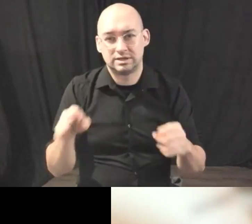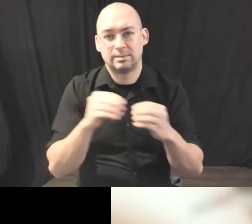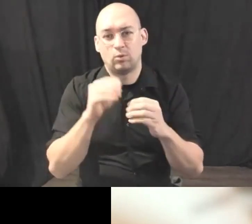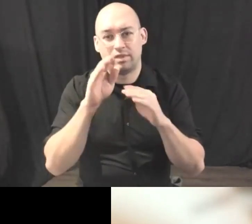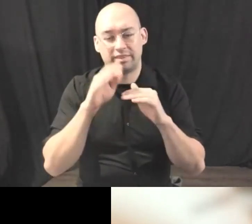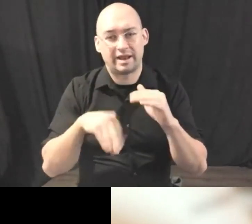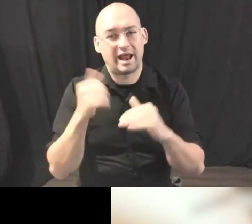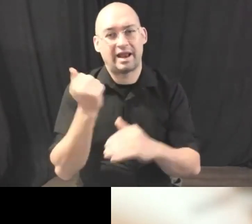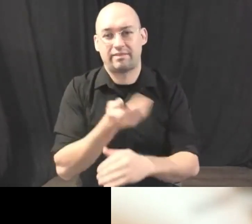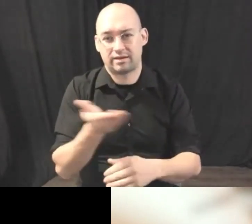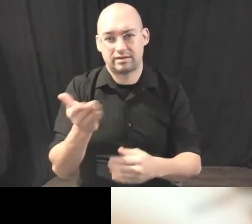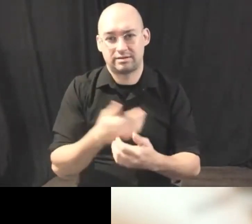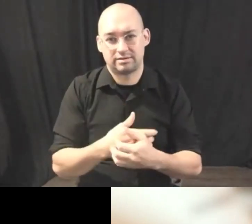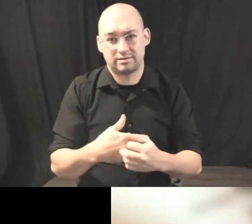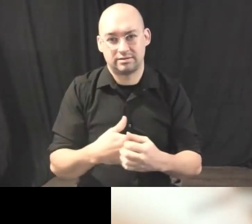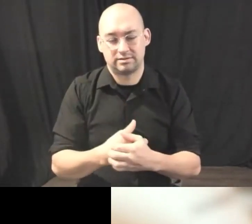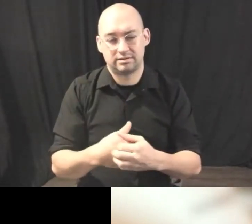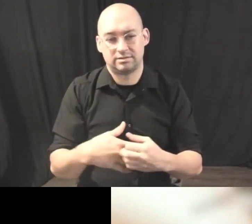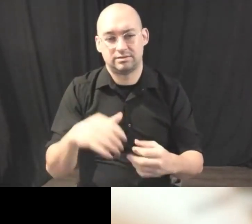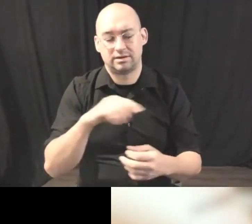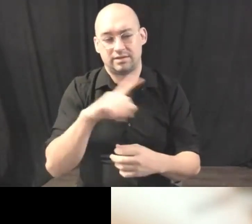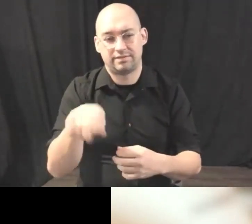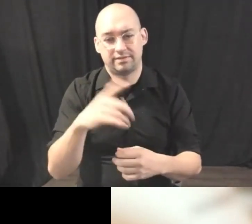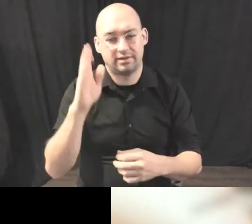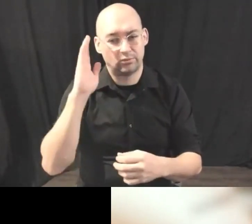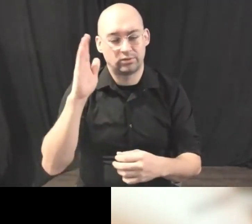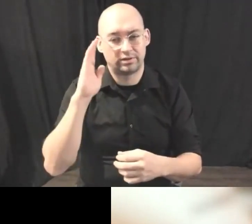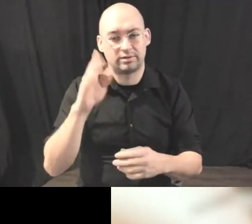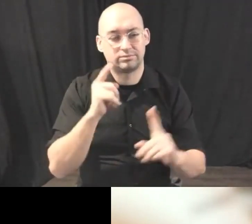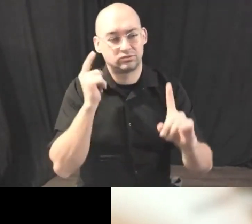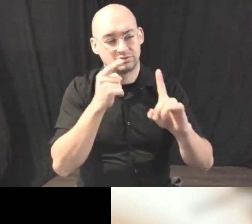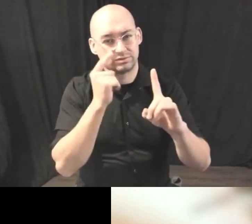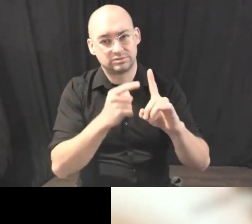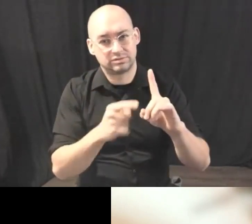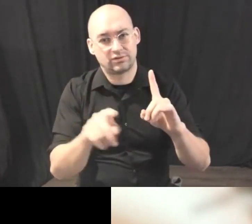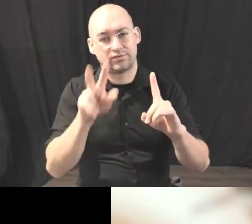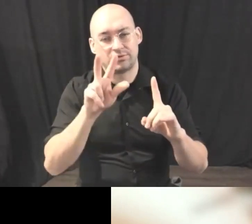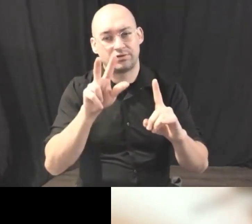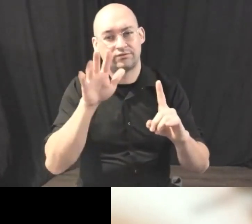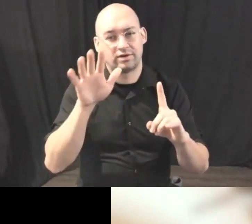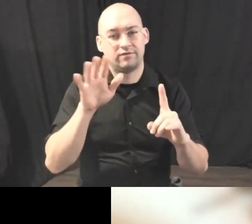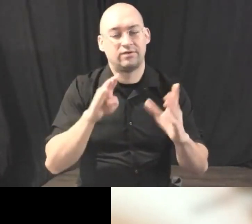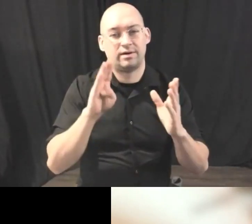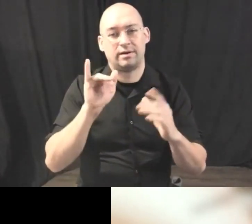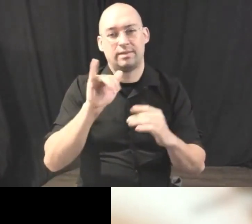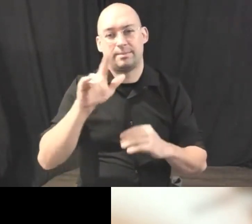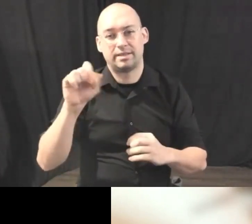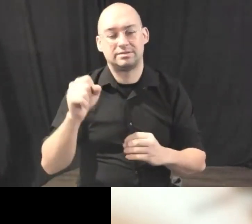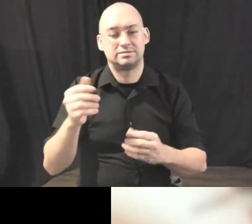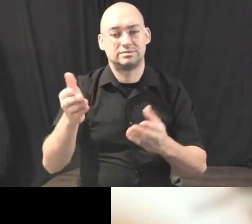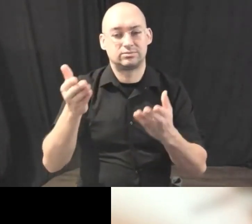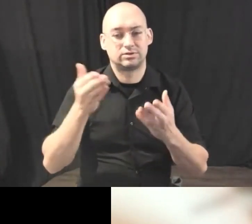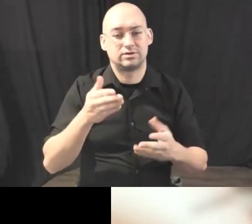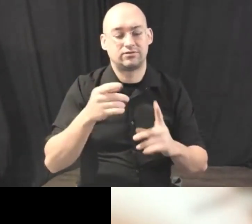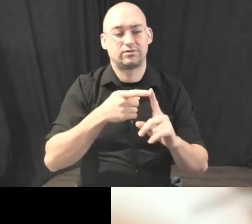and that they are going to be prioritizing 35 bills, bringing it down from the